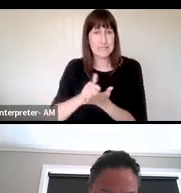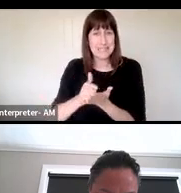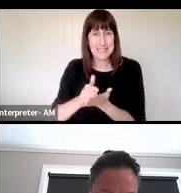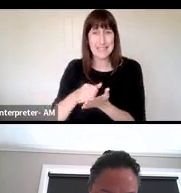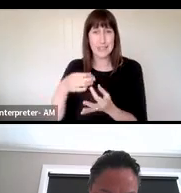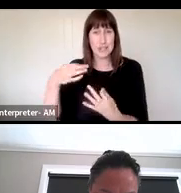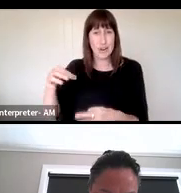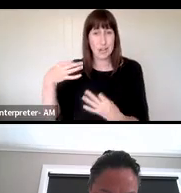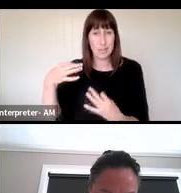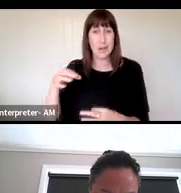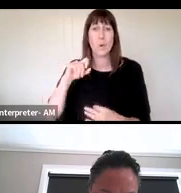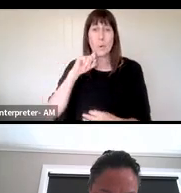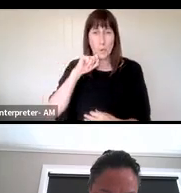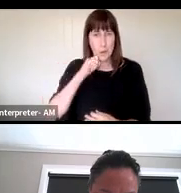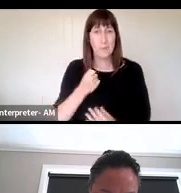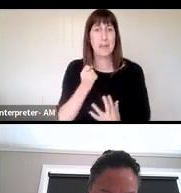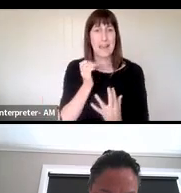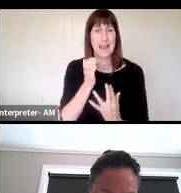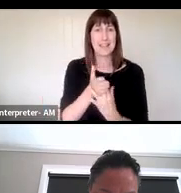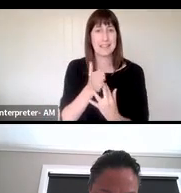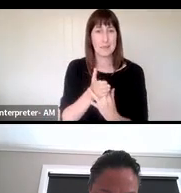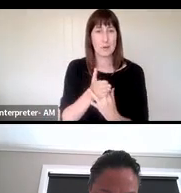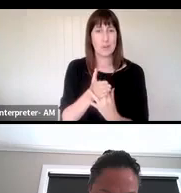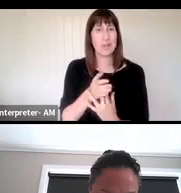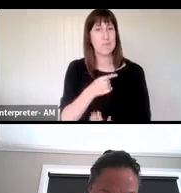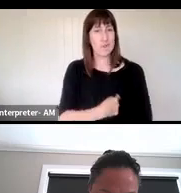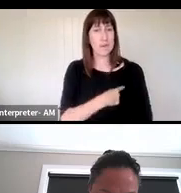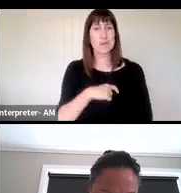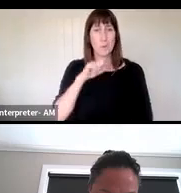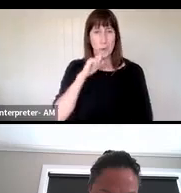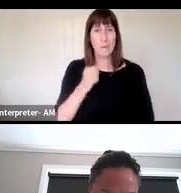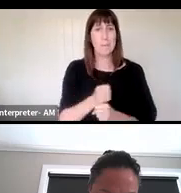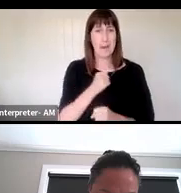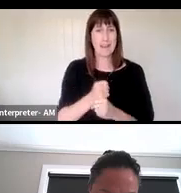printed documentation and things like that would be made accessible.